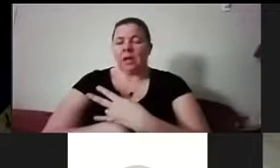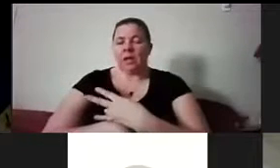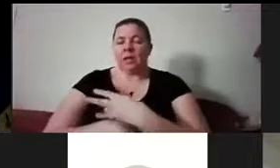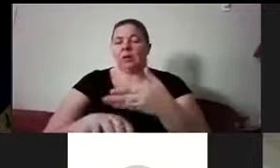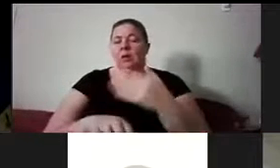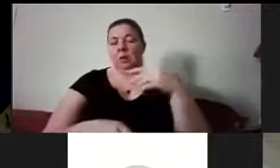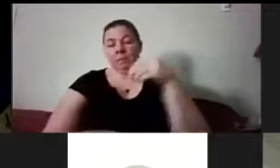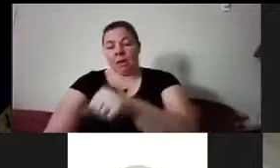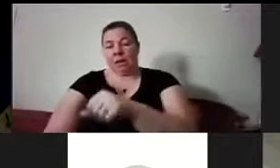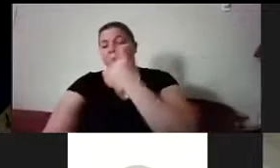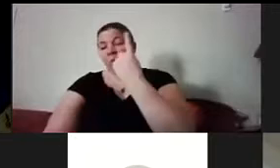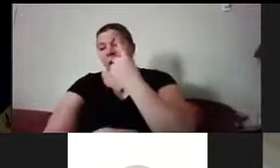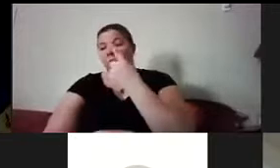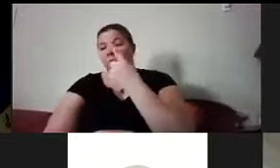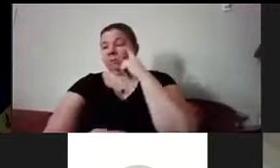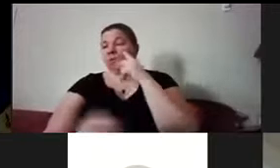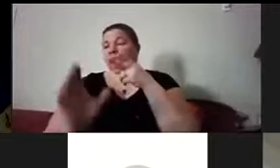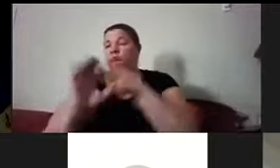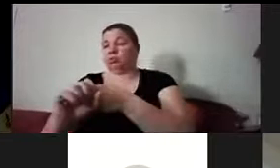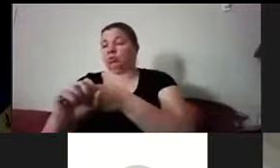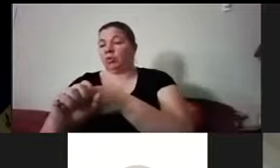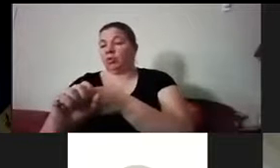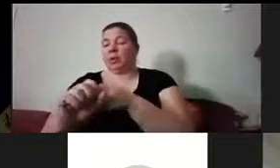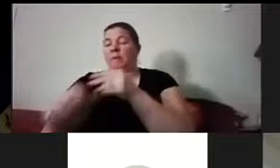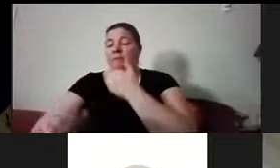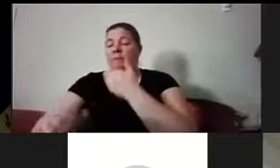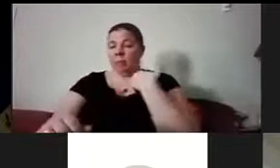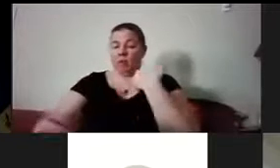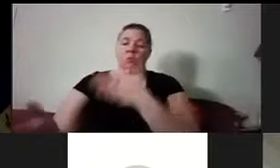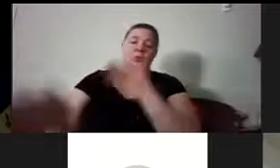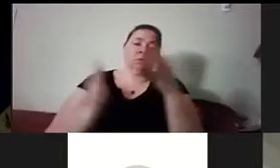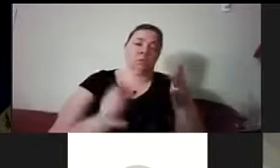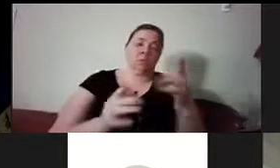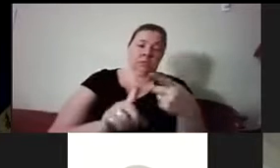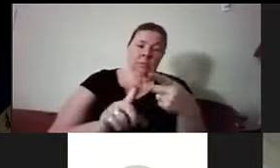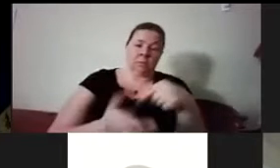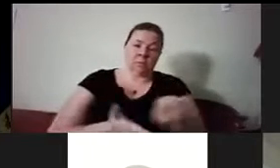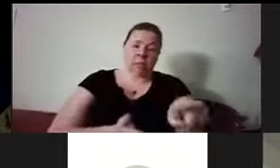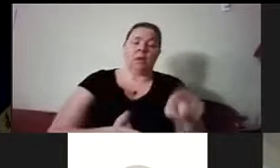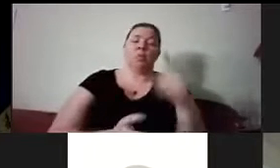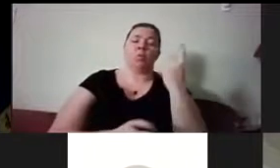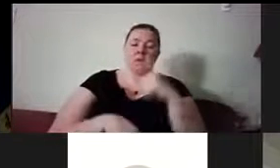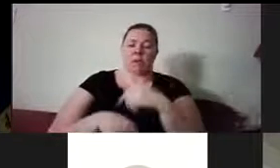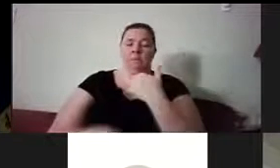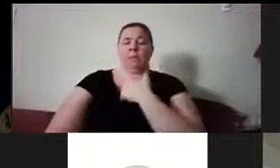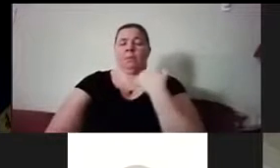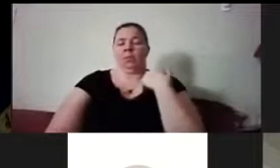payments, one to secure your position as a founding member, and the second one is to pay that one-time subscription.